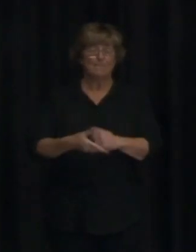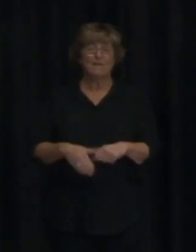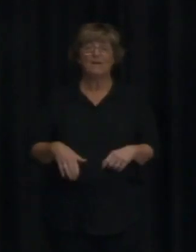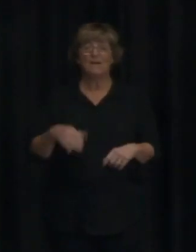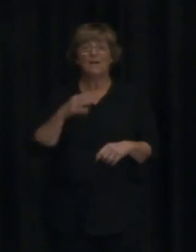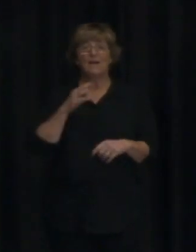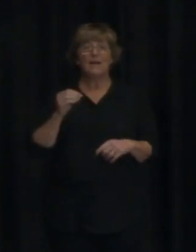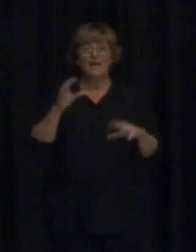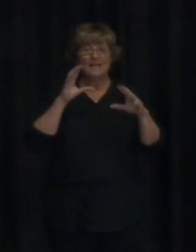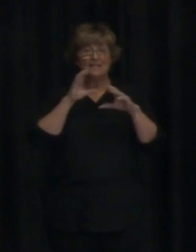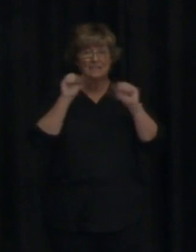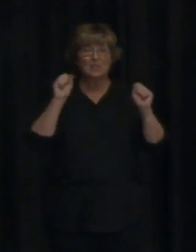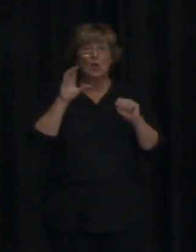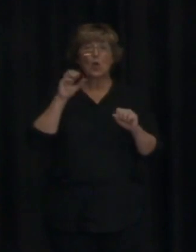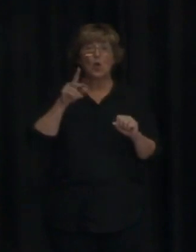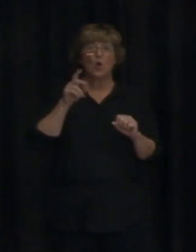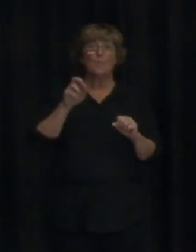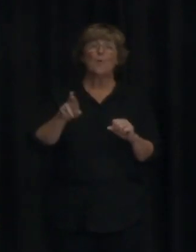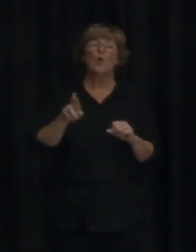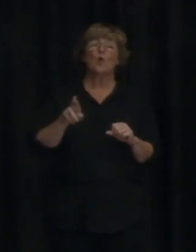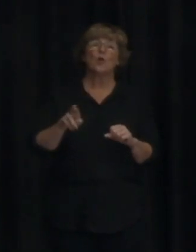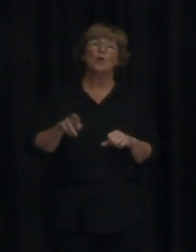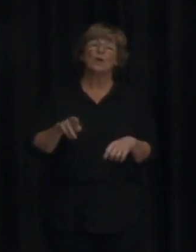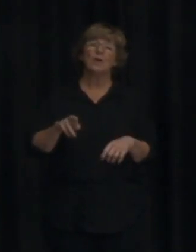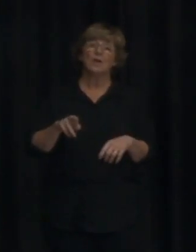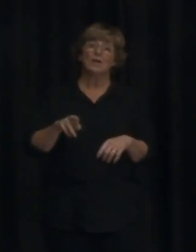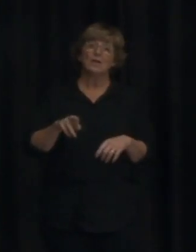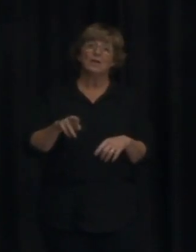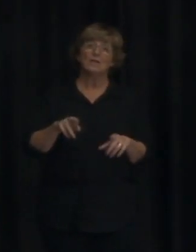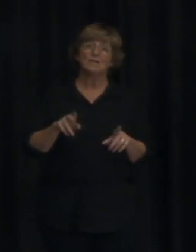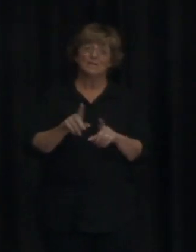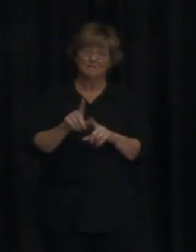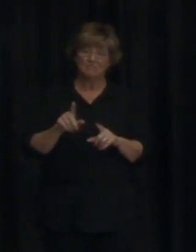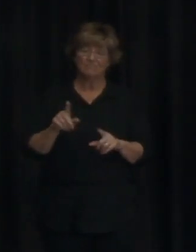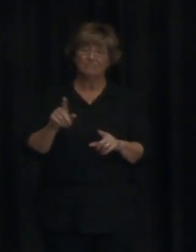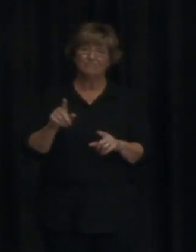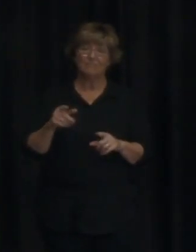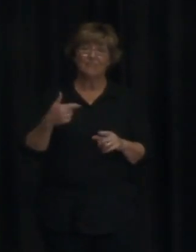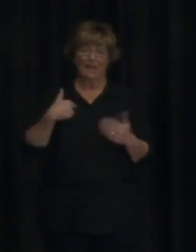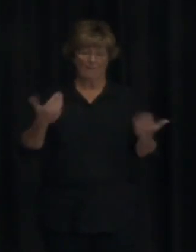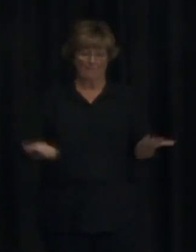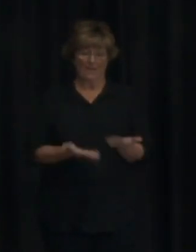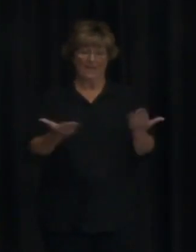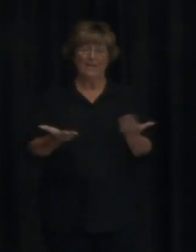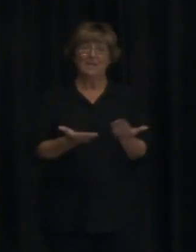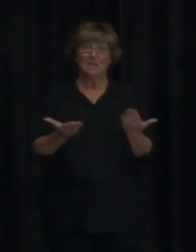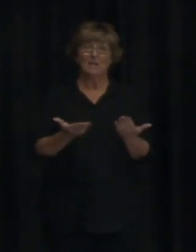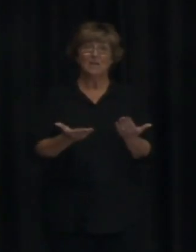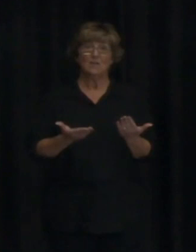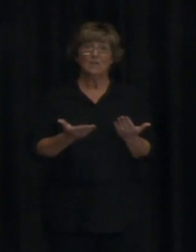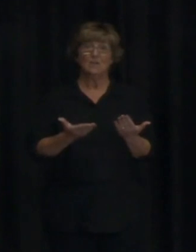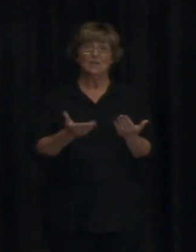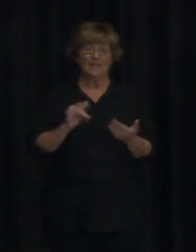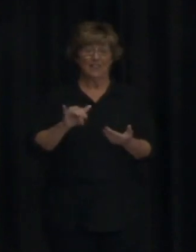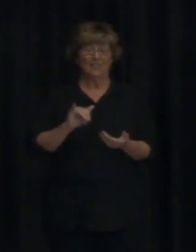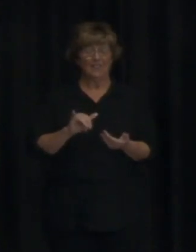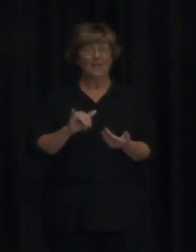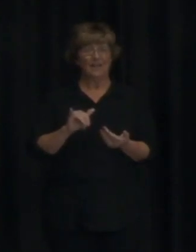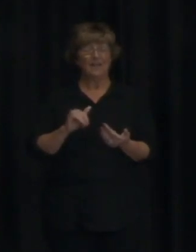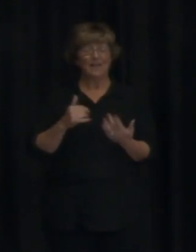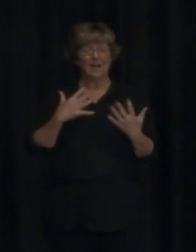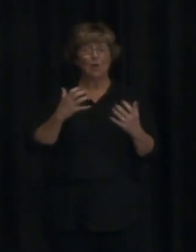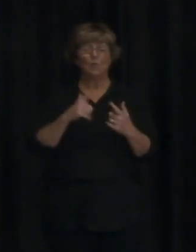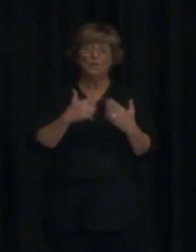insistent that we move deliberatively but thoughtfully as well. And so I'm here in that light and in that spirit